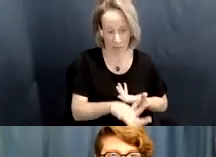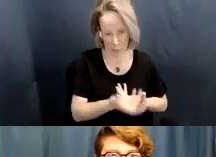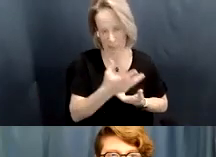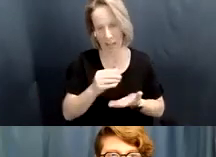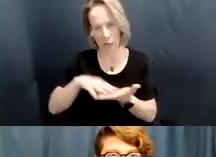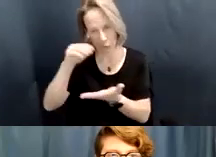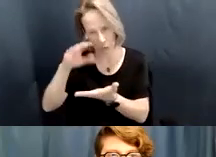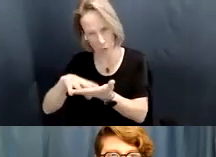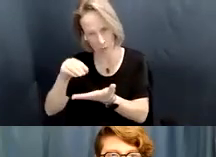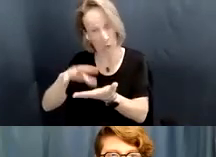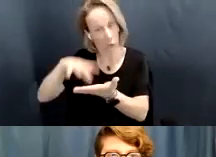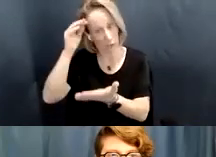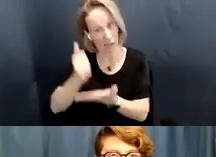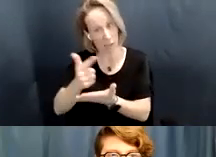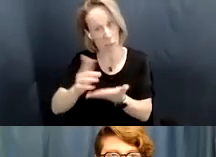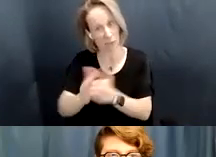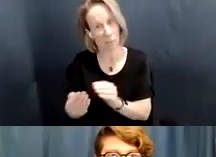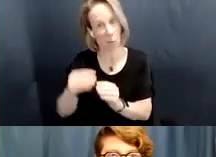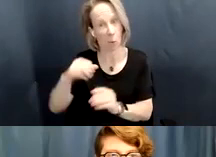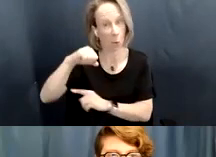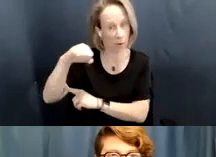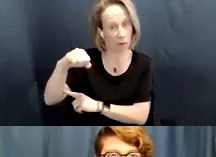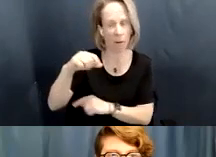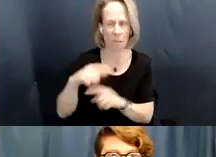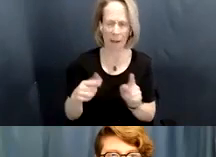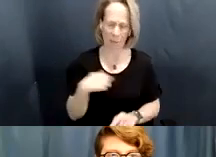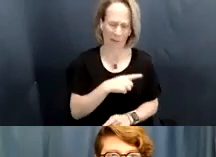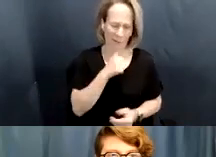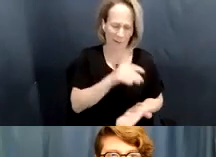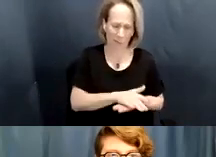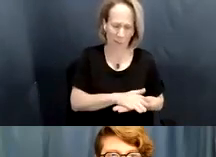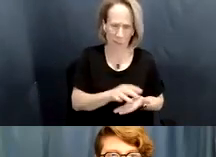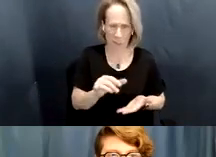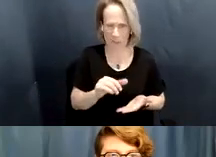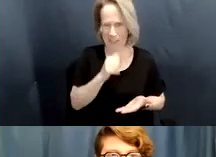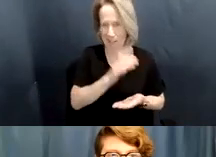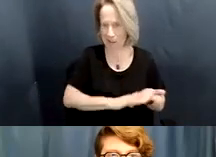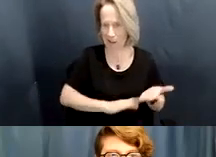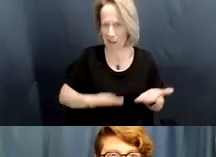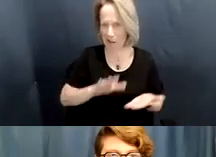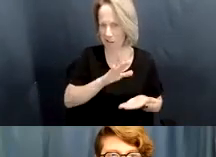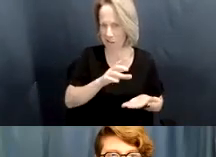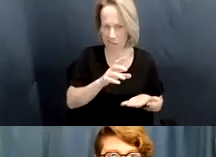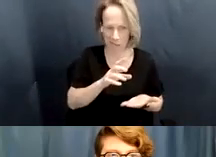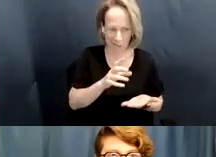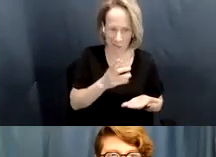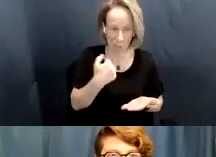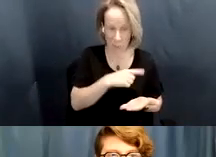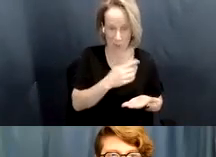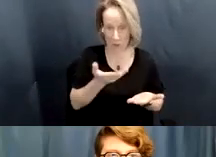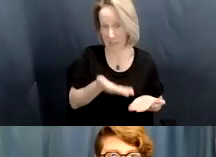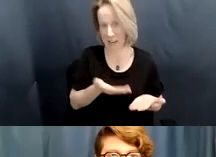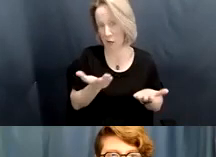right? We're not a college course or a non-credit course. We're also there to offer them the opportunity to